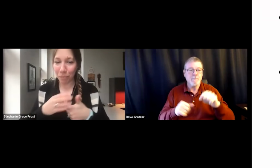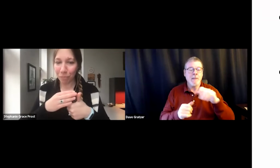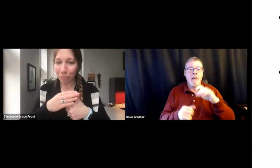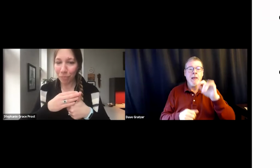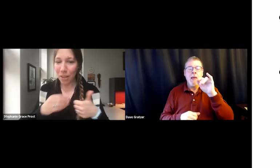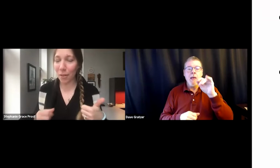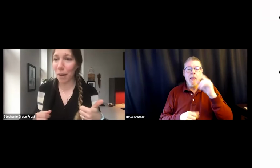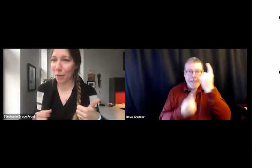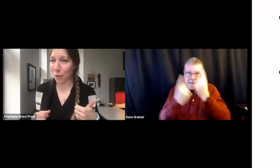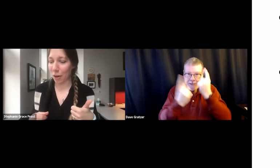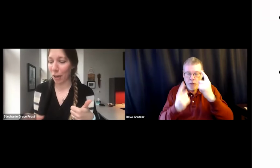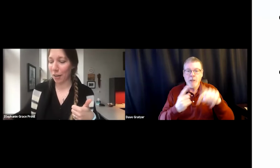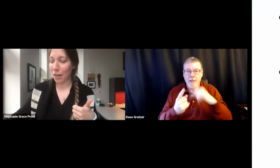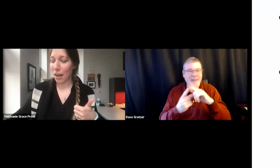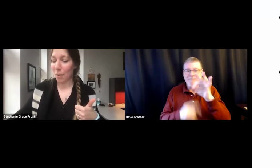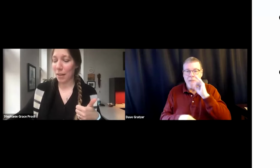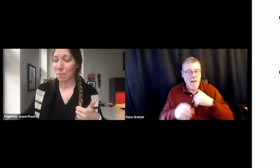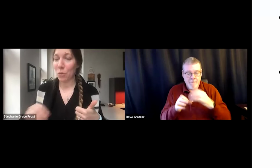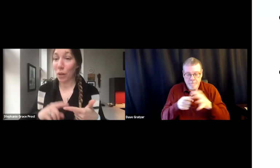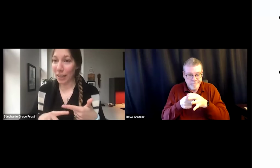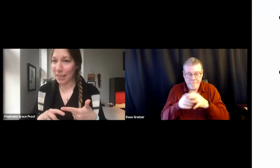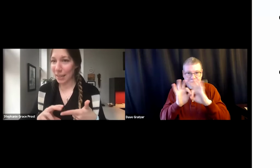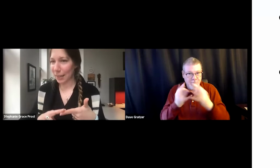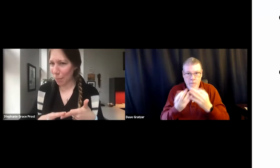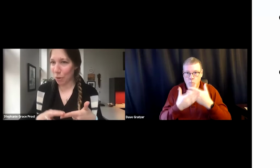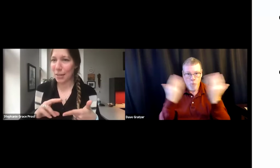of the micro area, and then be